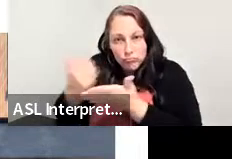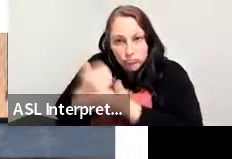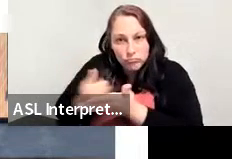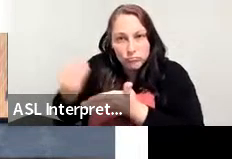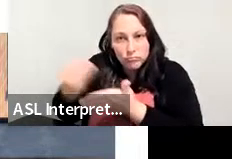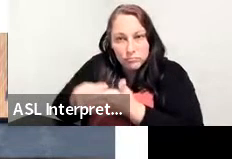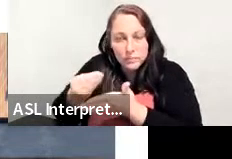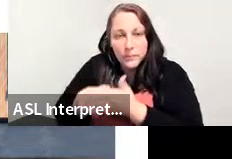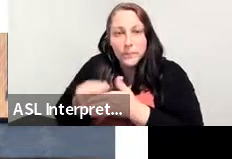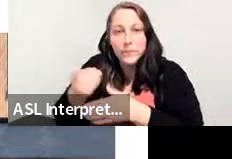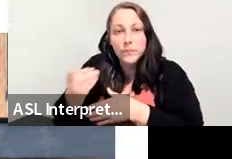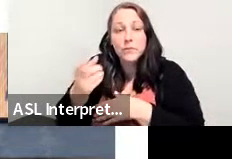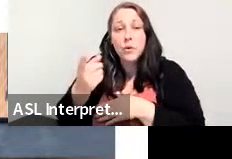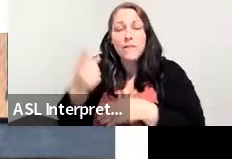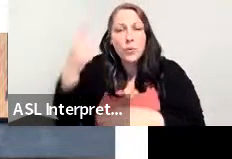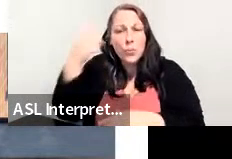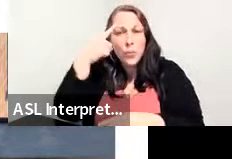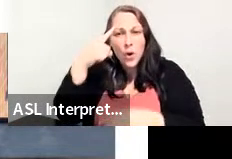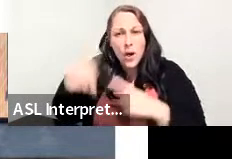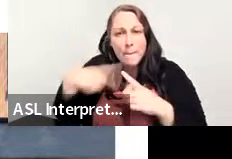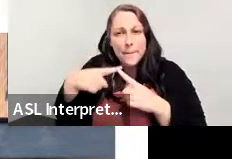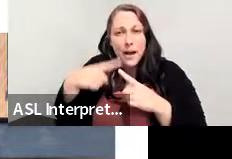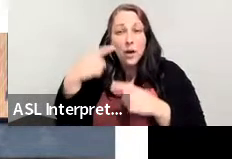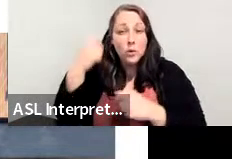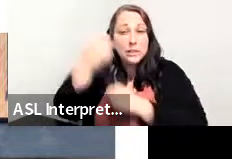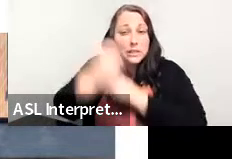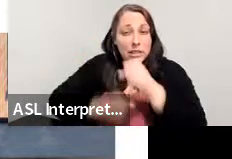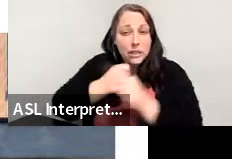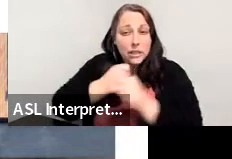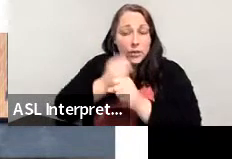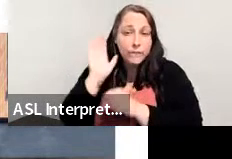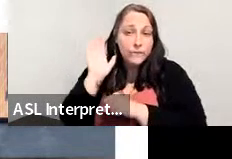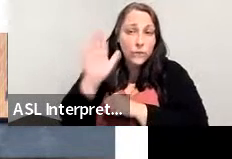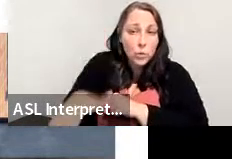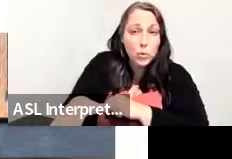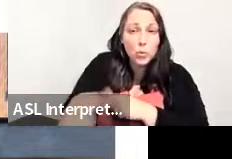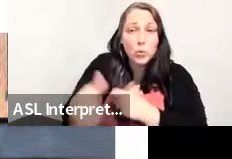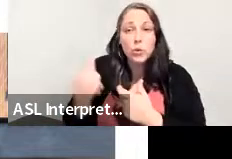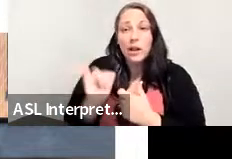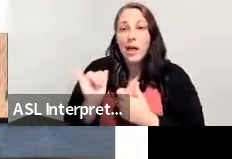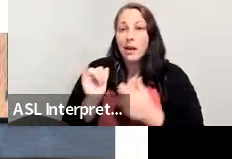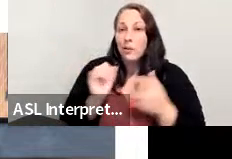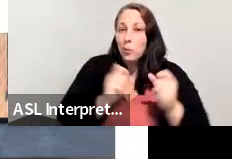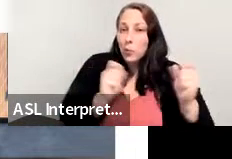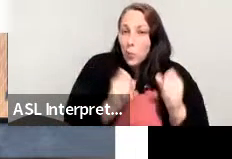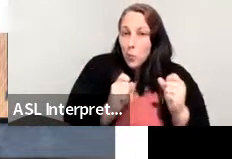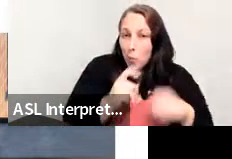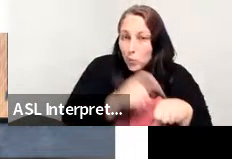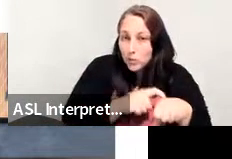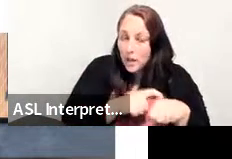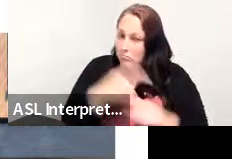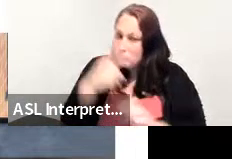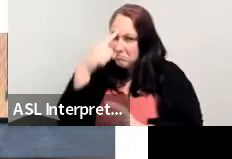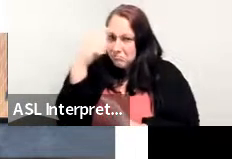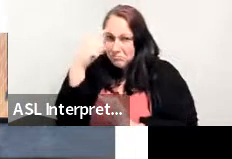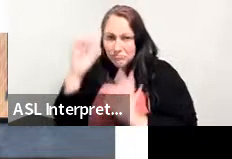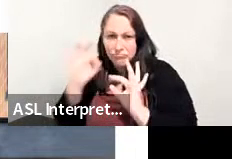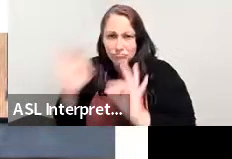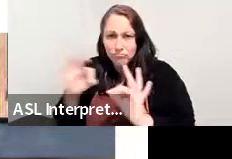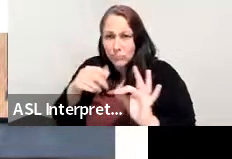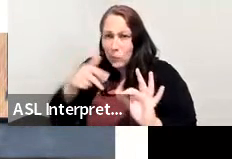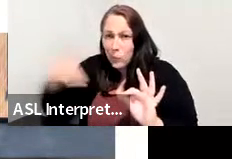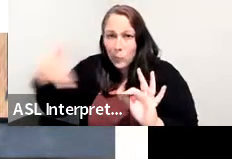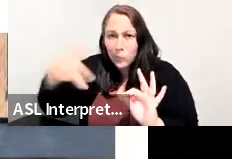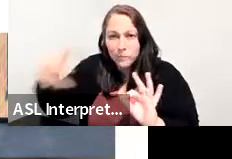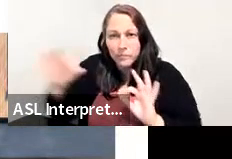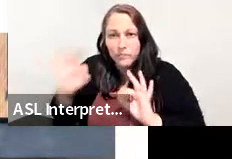year-round use. Have you thought about winter usage? I mean, it seems like a great summer space, but the massing of the buildings does block the